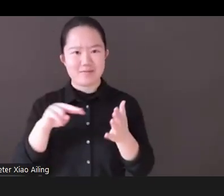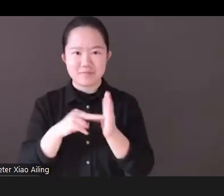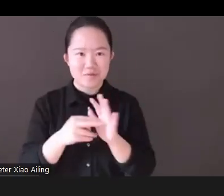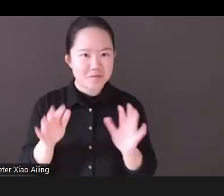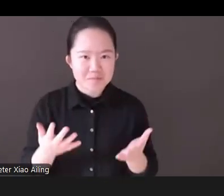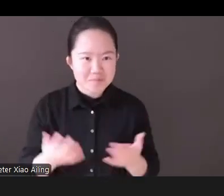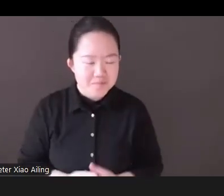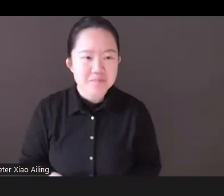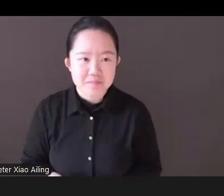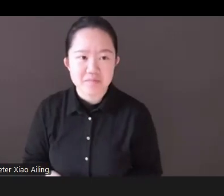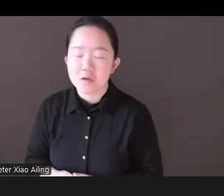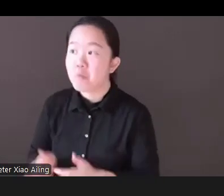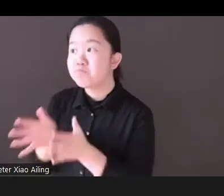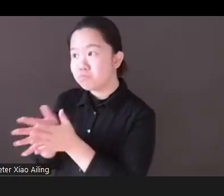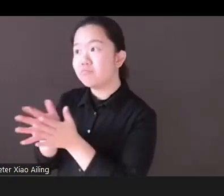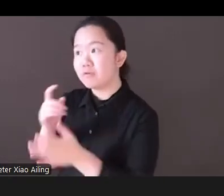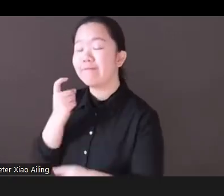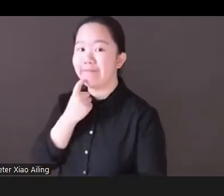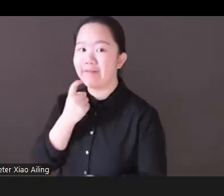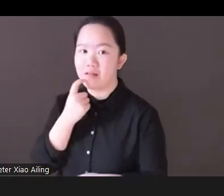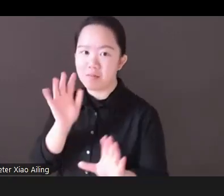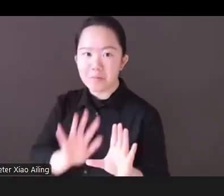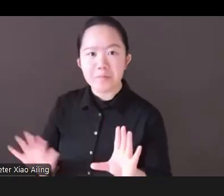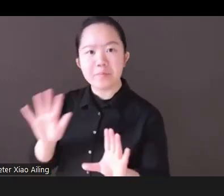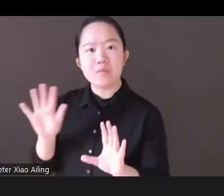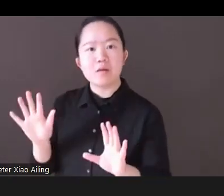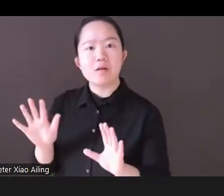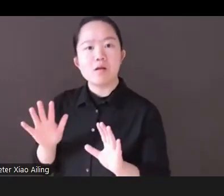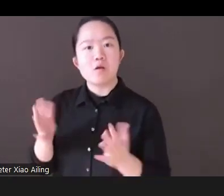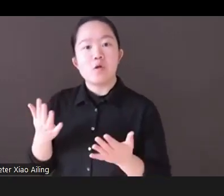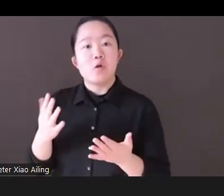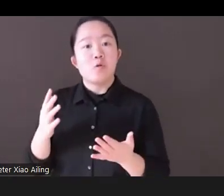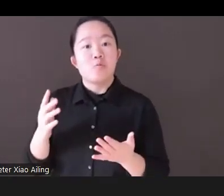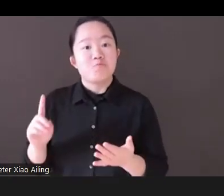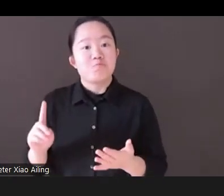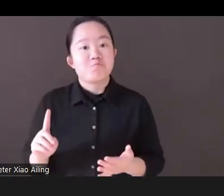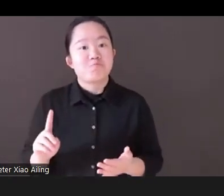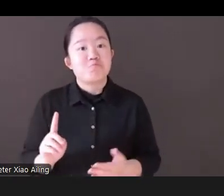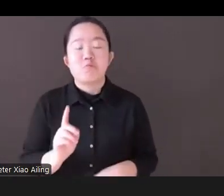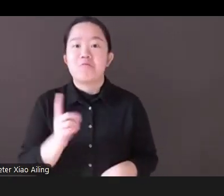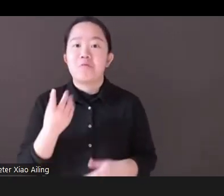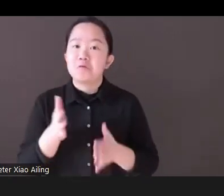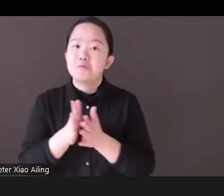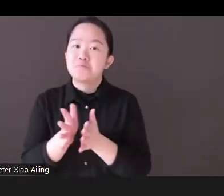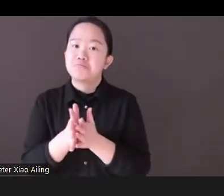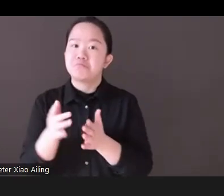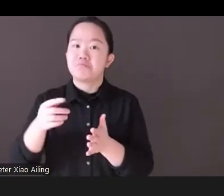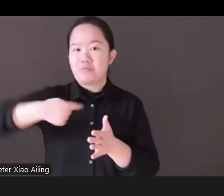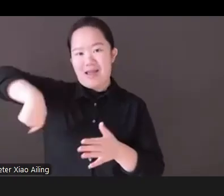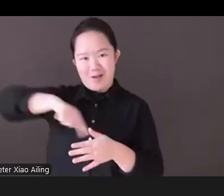transport. Yes, before we used to have different agencies for transport